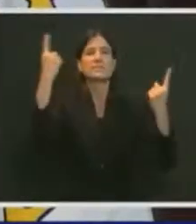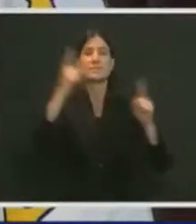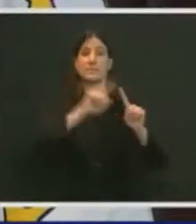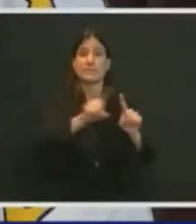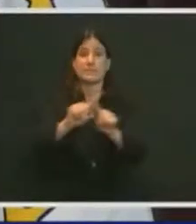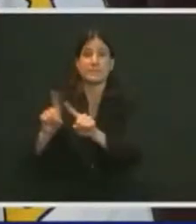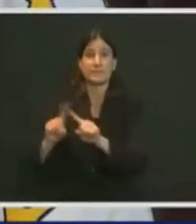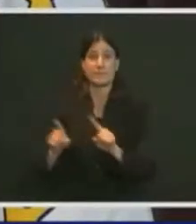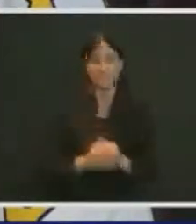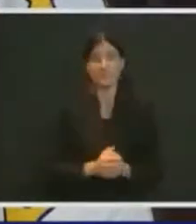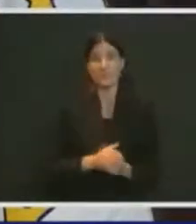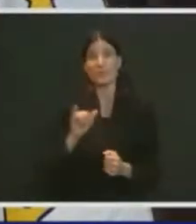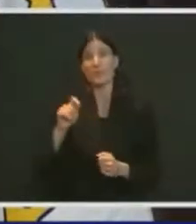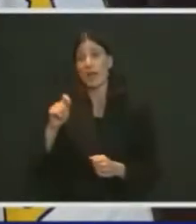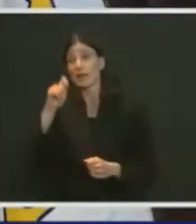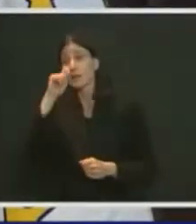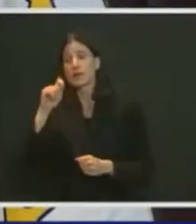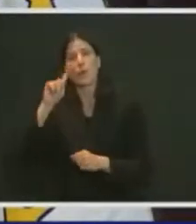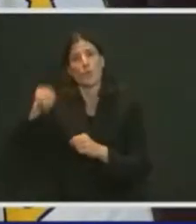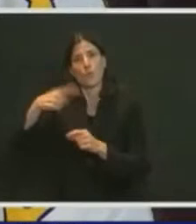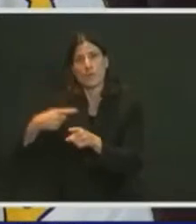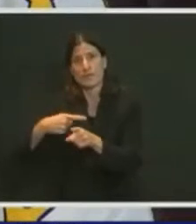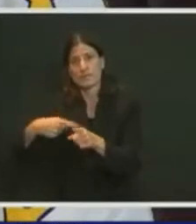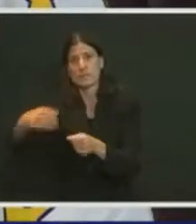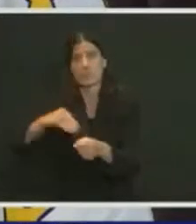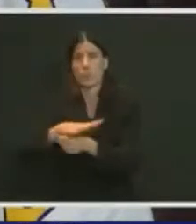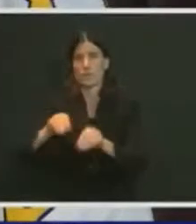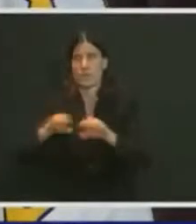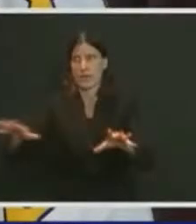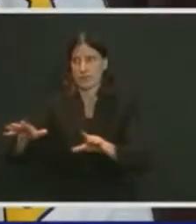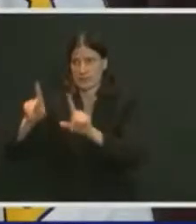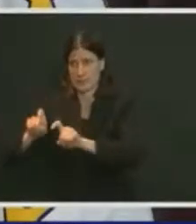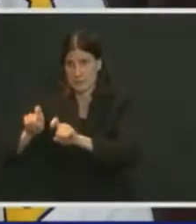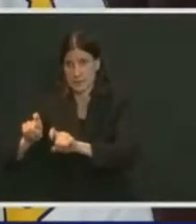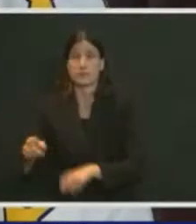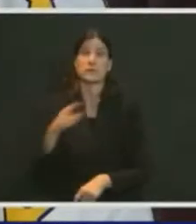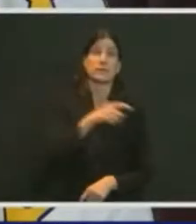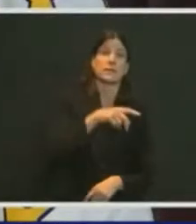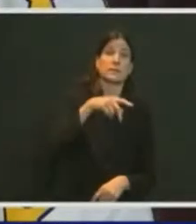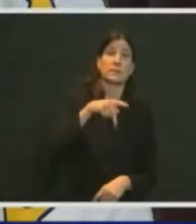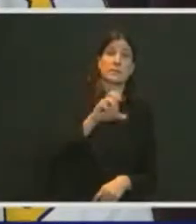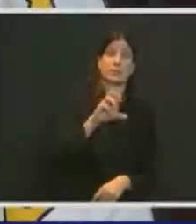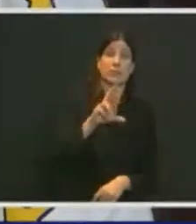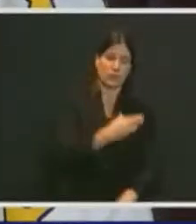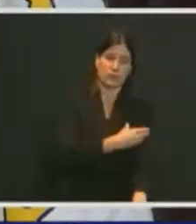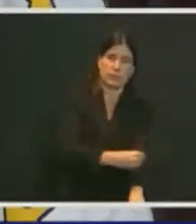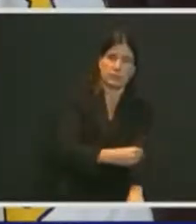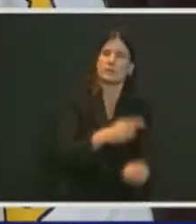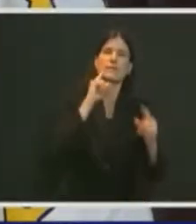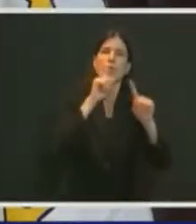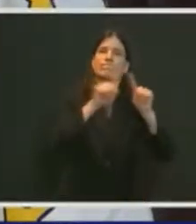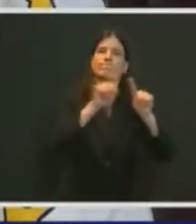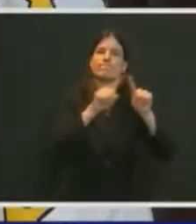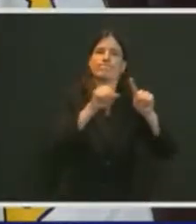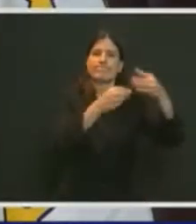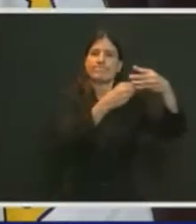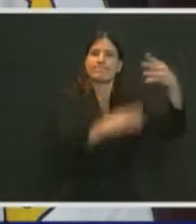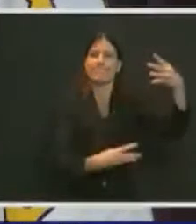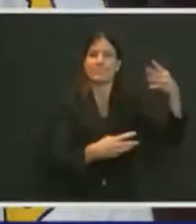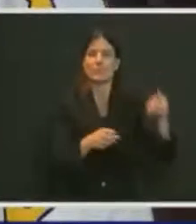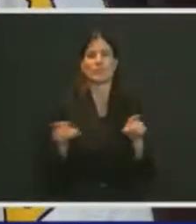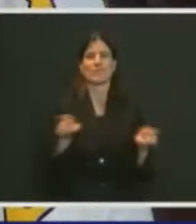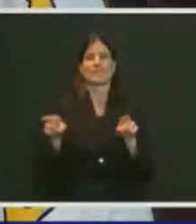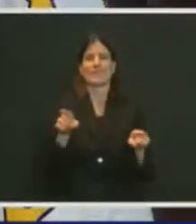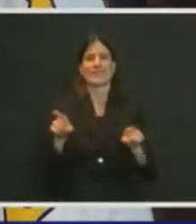inform how we are evaluating the spread of disease. It's also why we have formed the